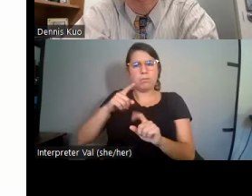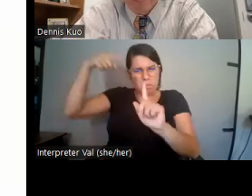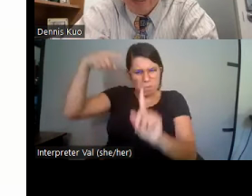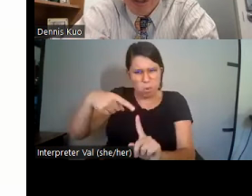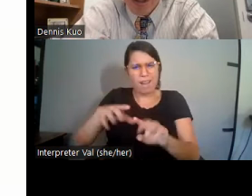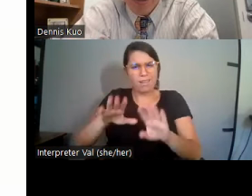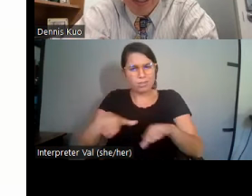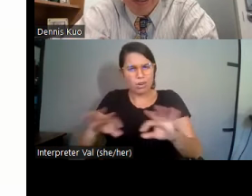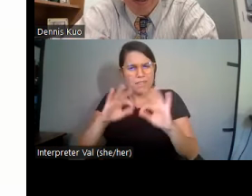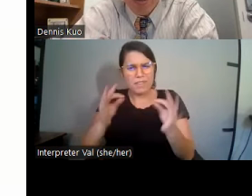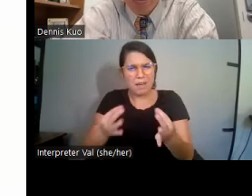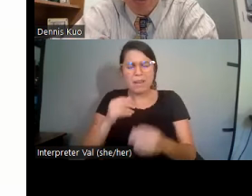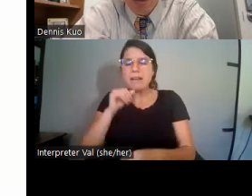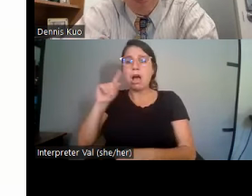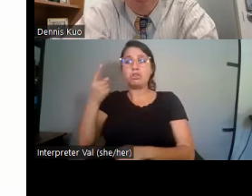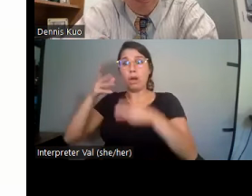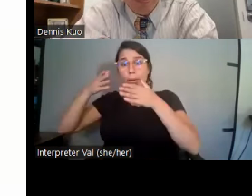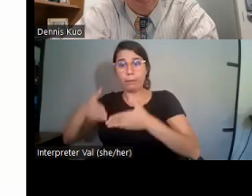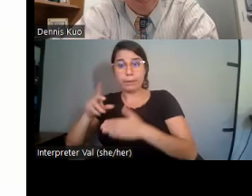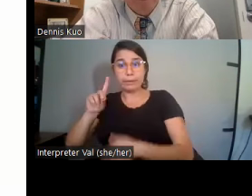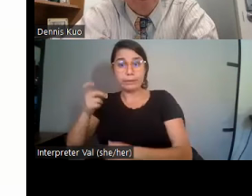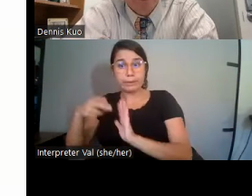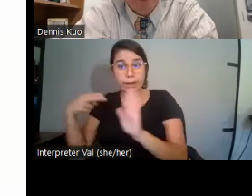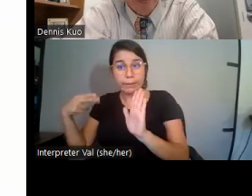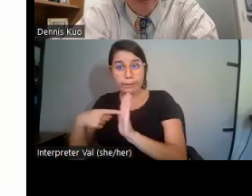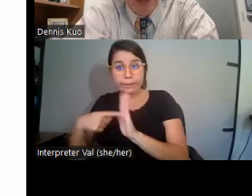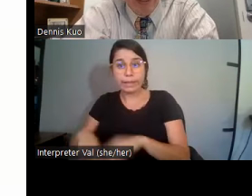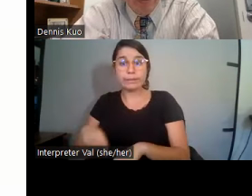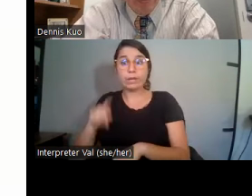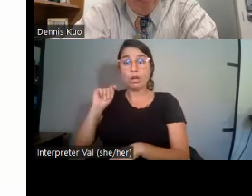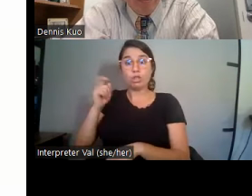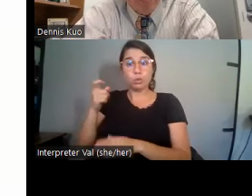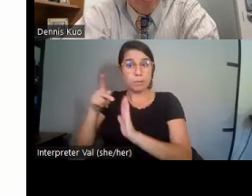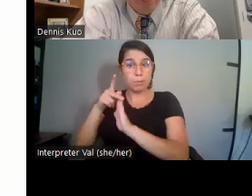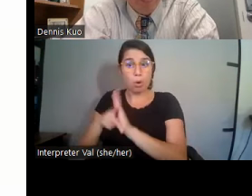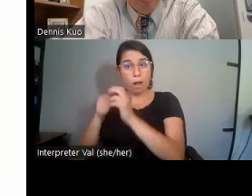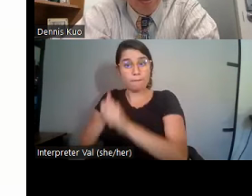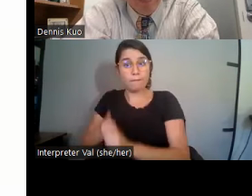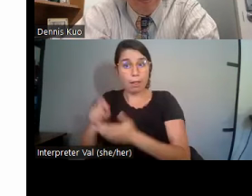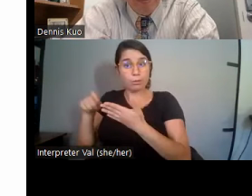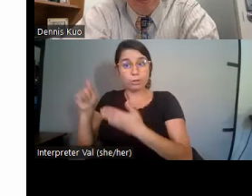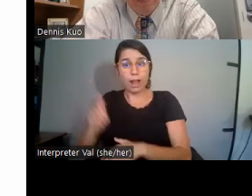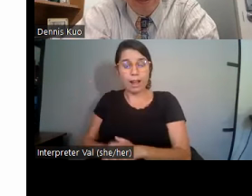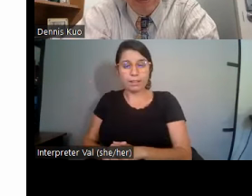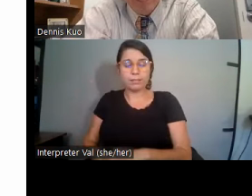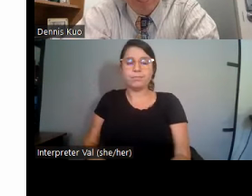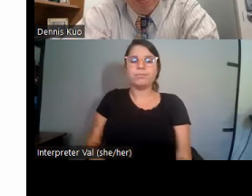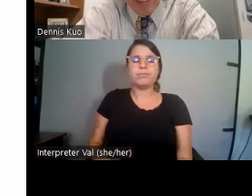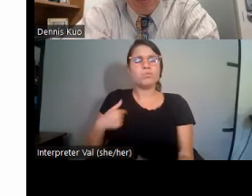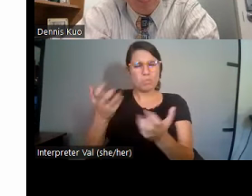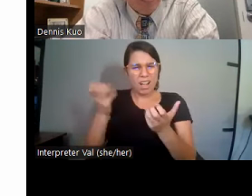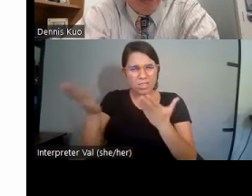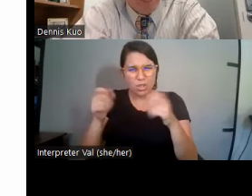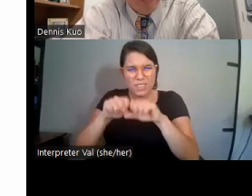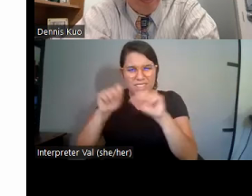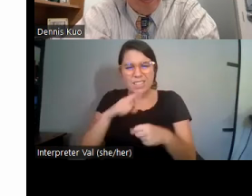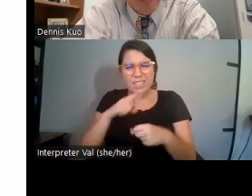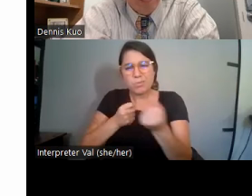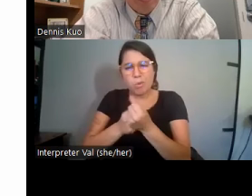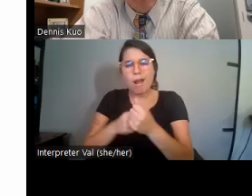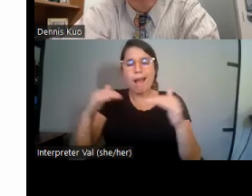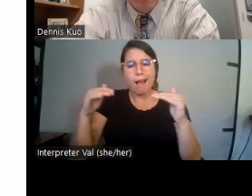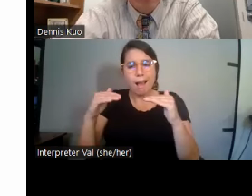families, not just a diagnosis or a treatment protocol. A call to support a service system that supports access, equity,